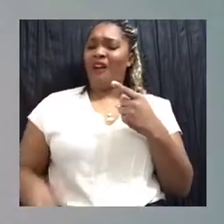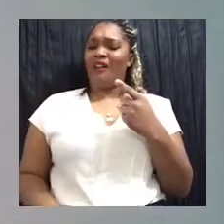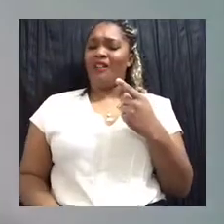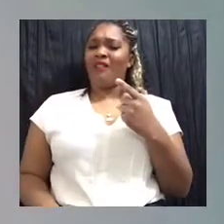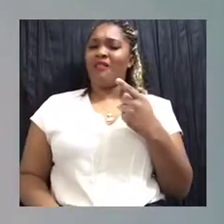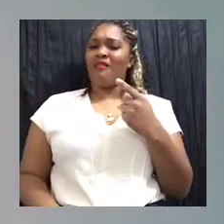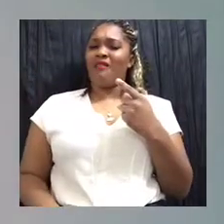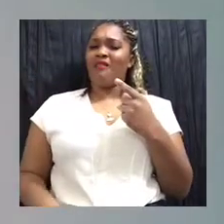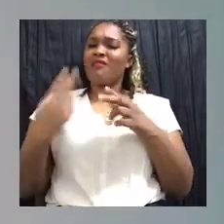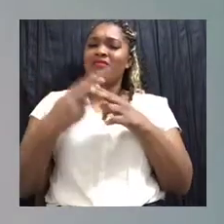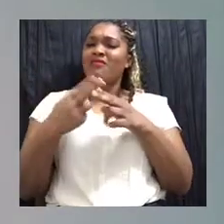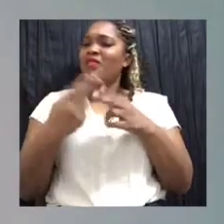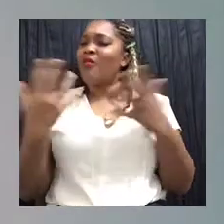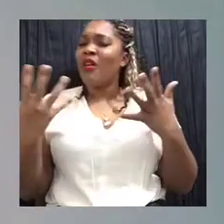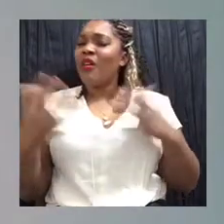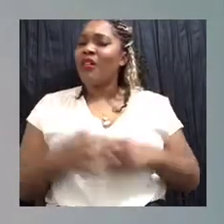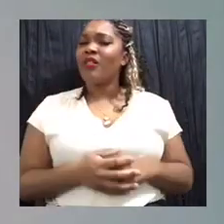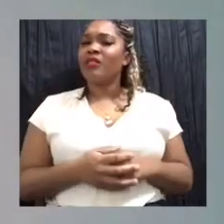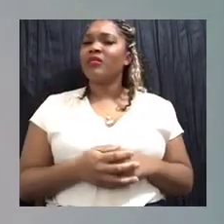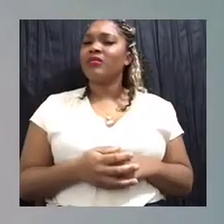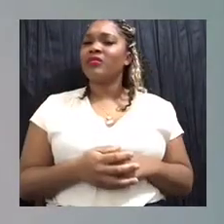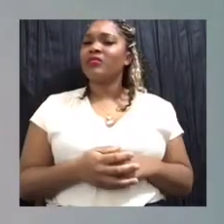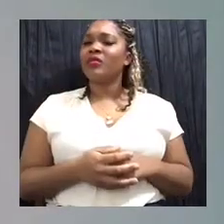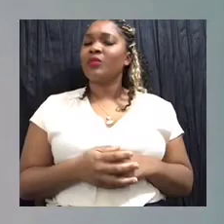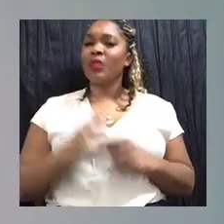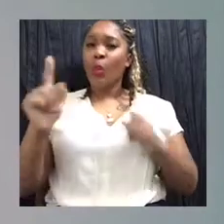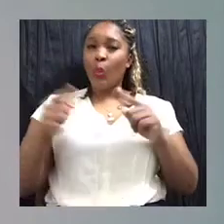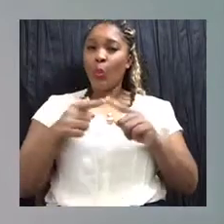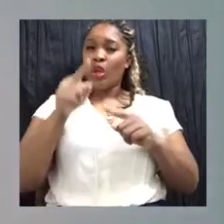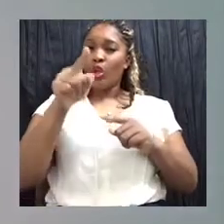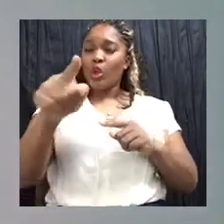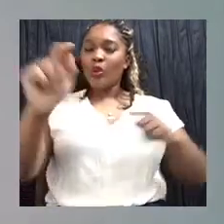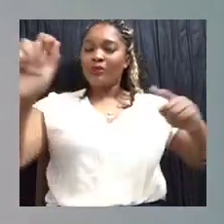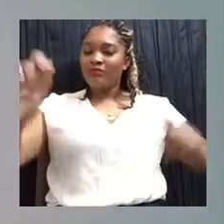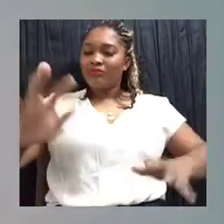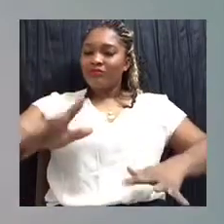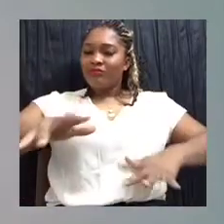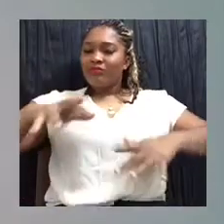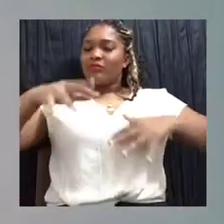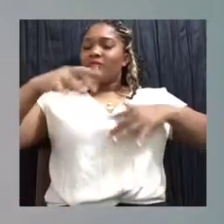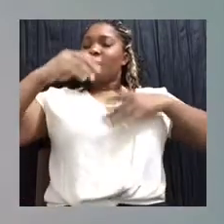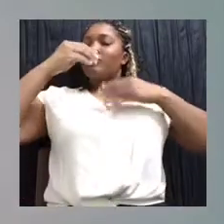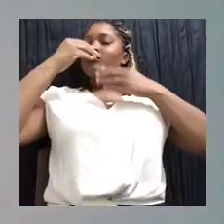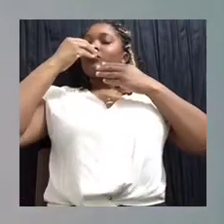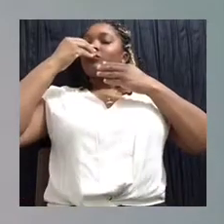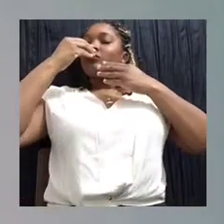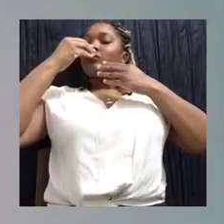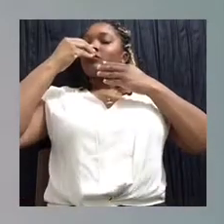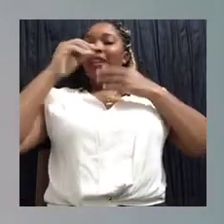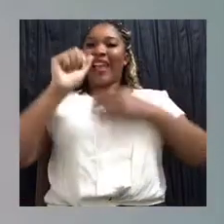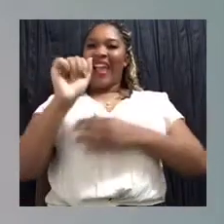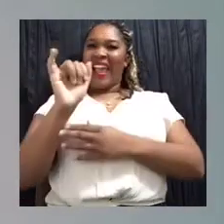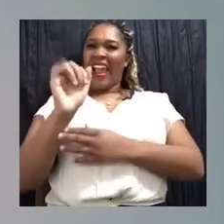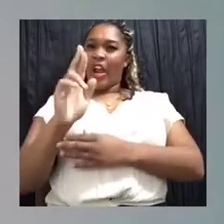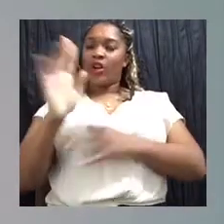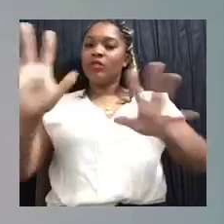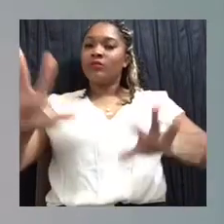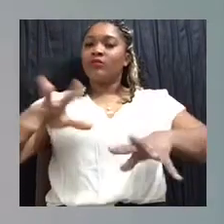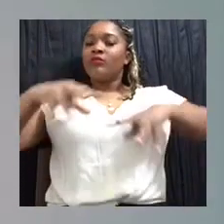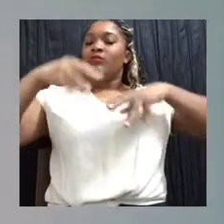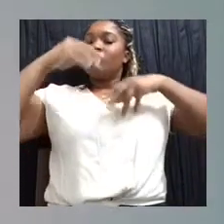What do you breathe? When you inhale and take air in,